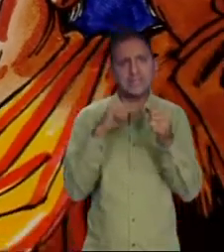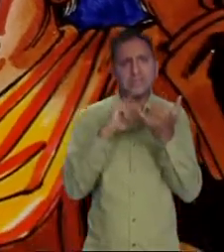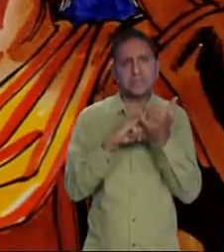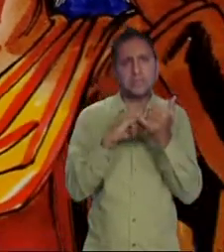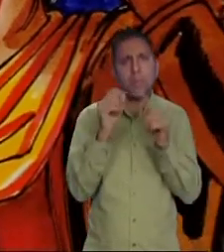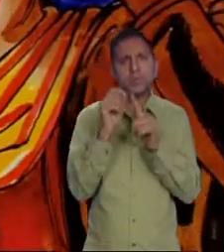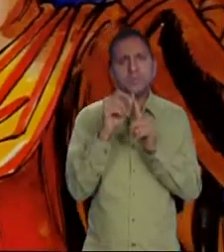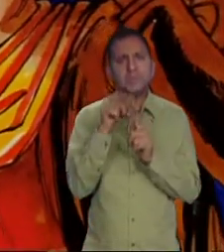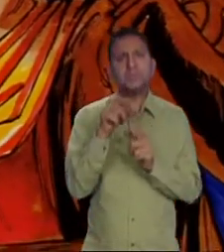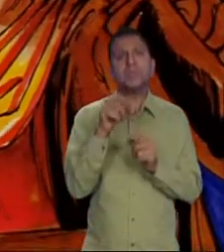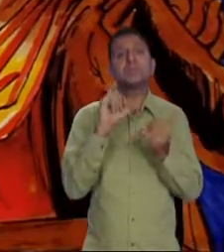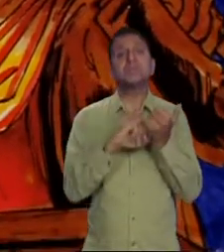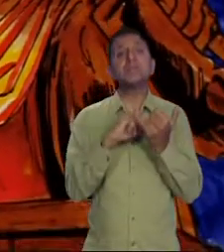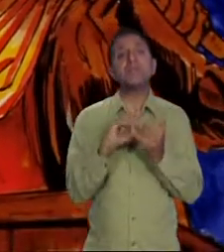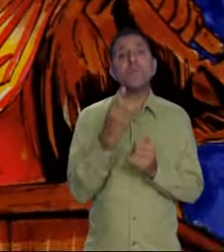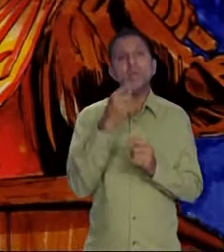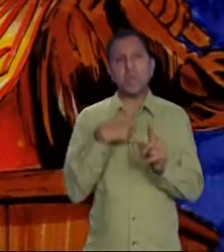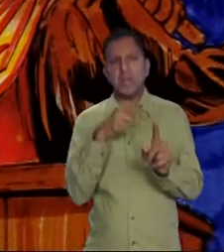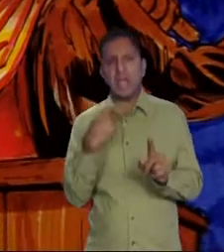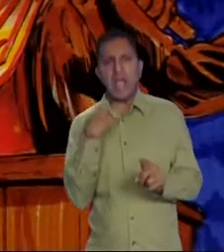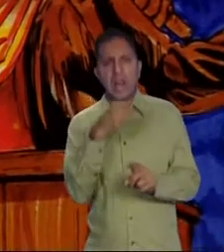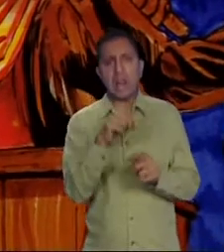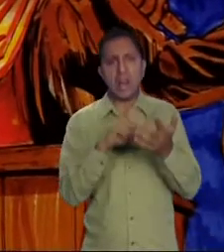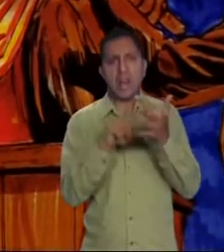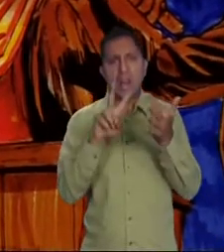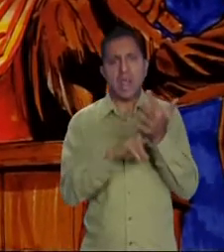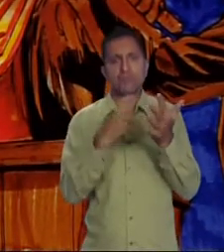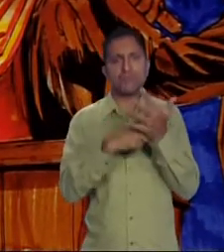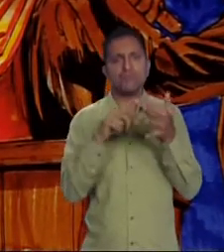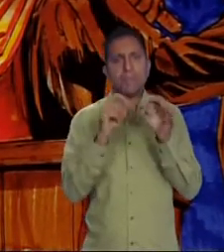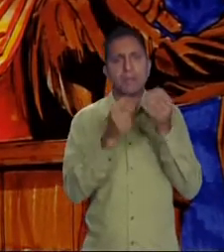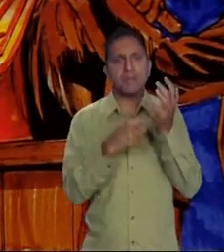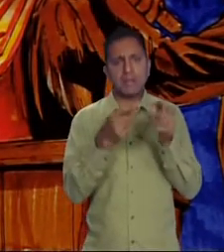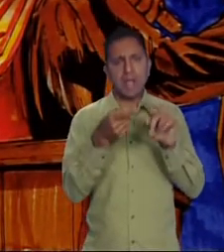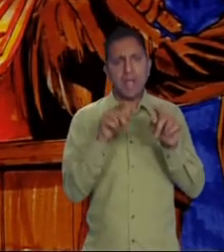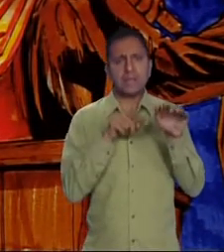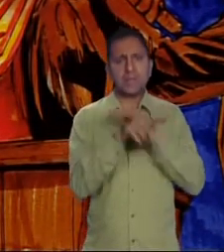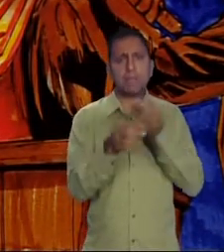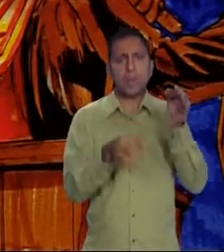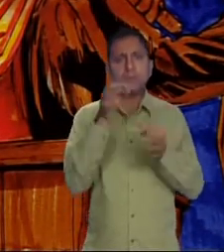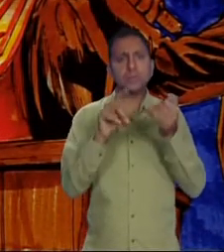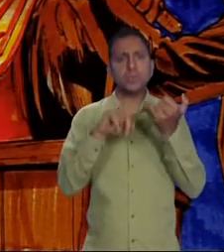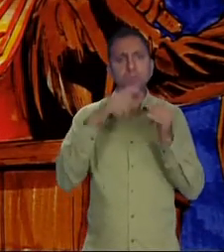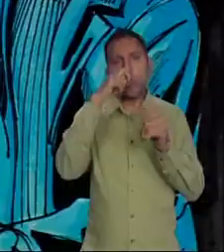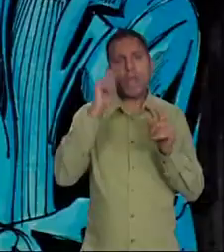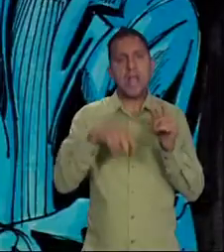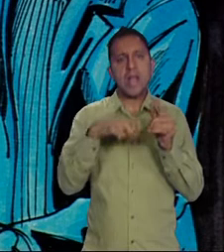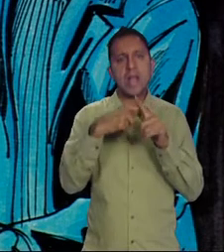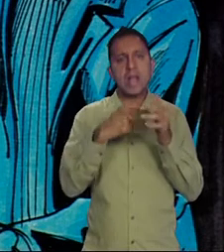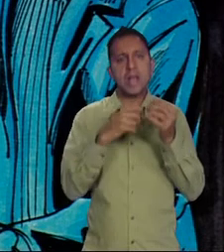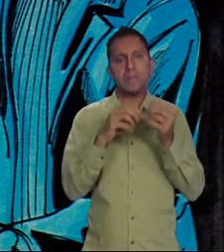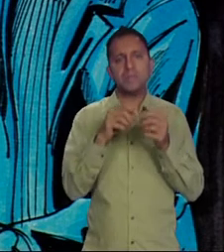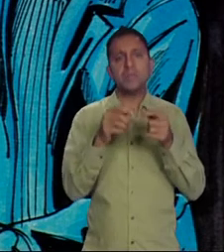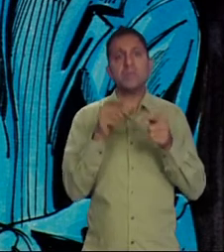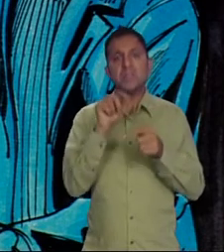Lev Rebet. Rebet was a Ukrainian nationalist, flag burner, dissident, and enemy of the Soviet secret police.